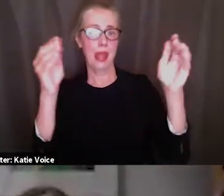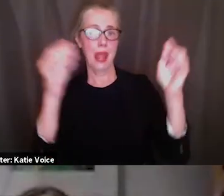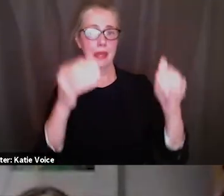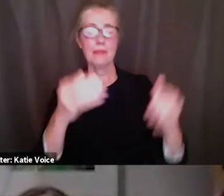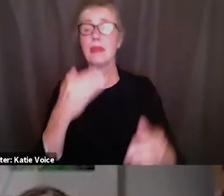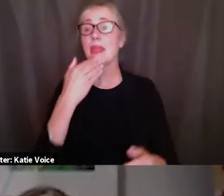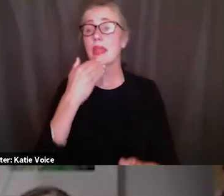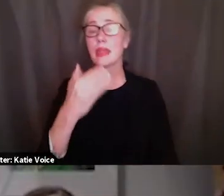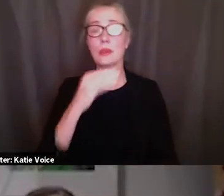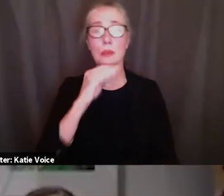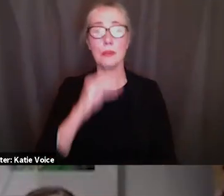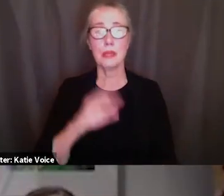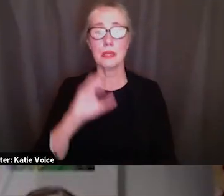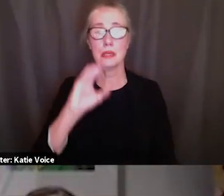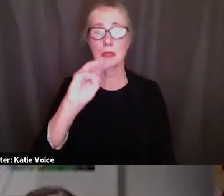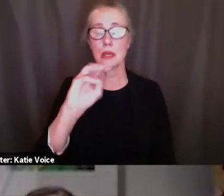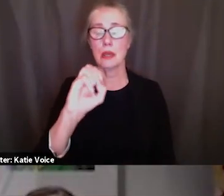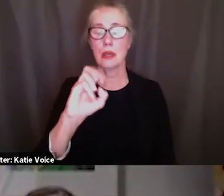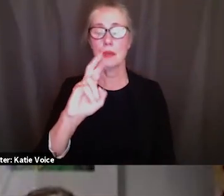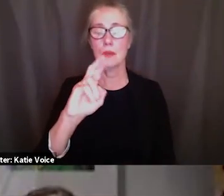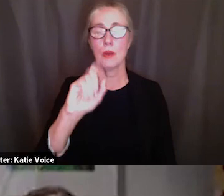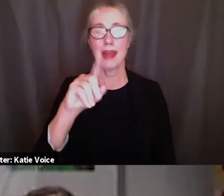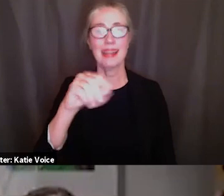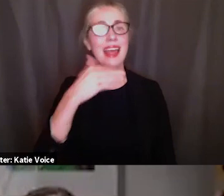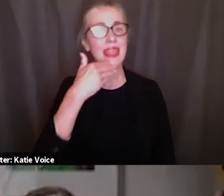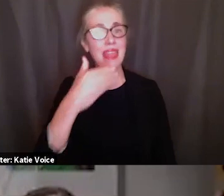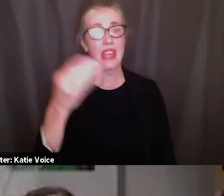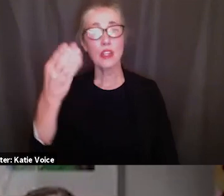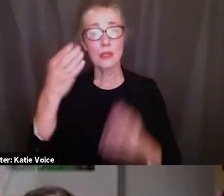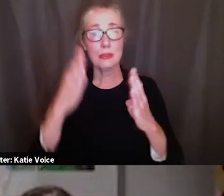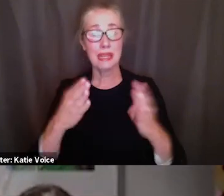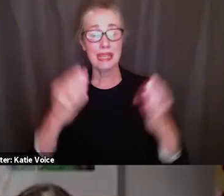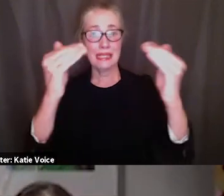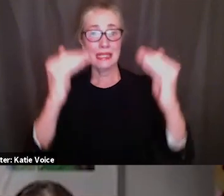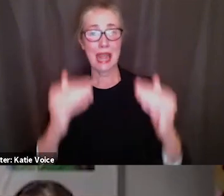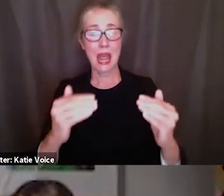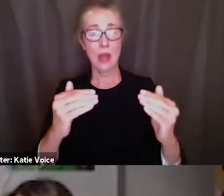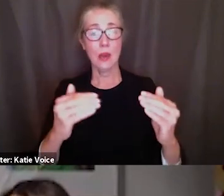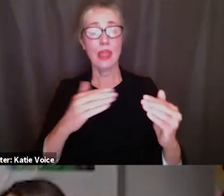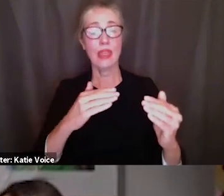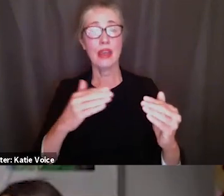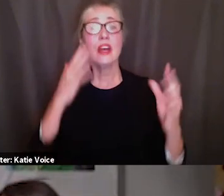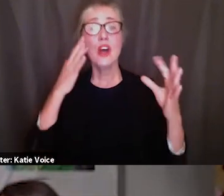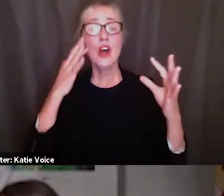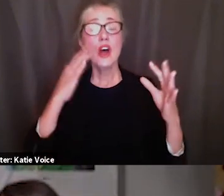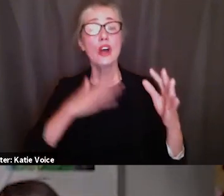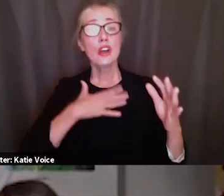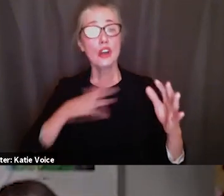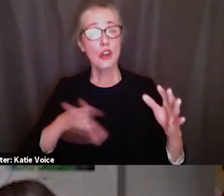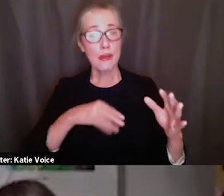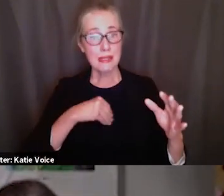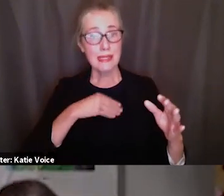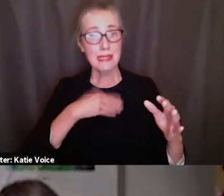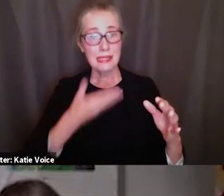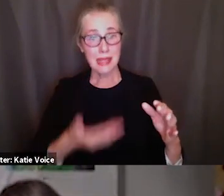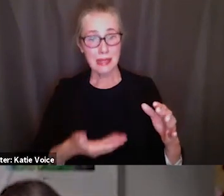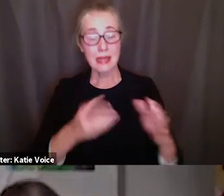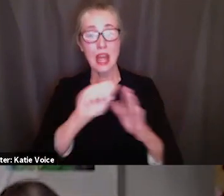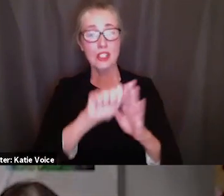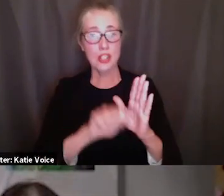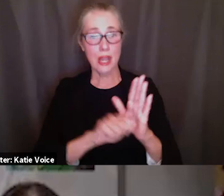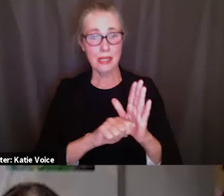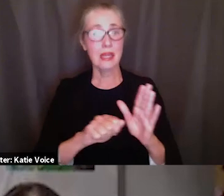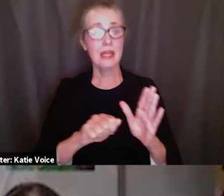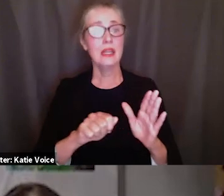speakers. We will now move on to the consent agenda to approve the items that are considered routine and not likely